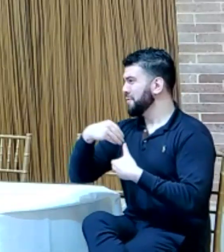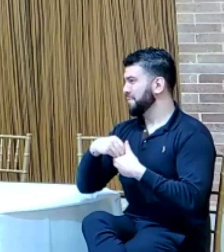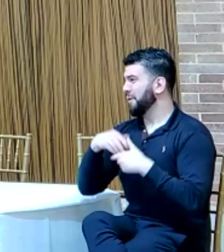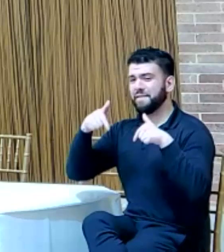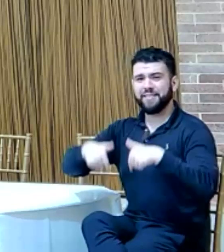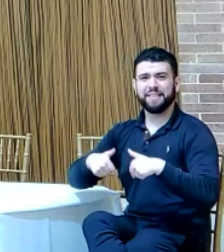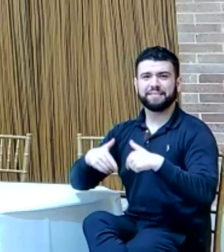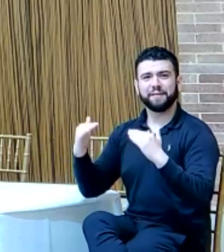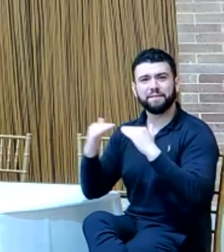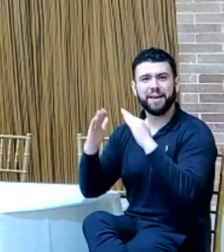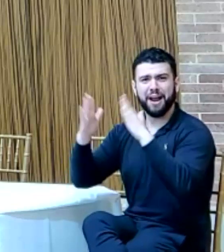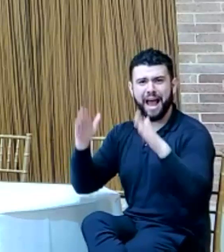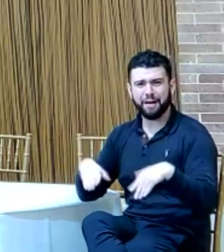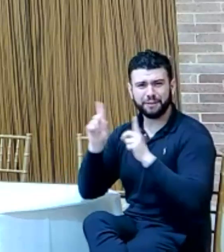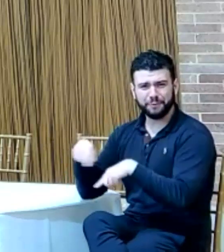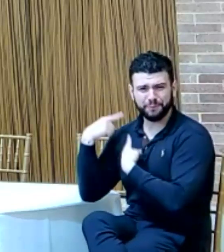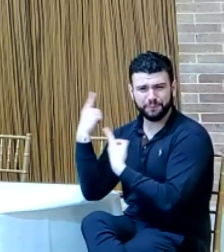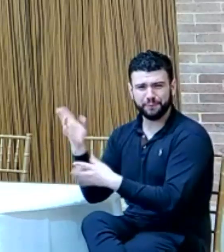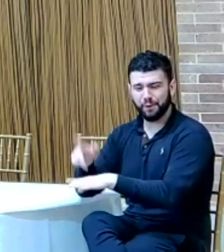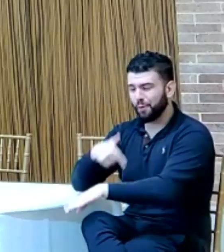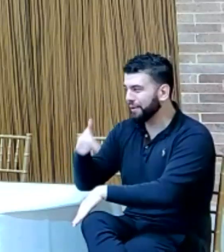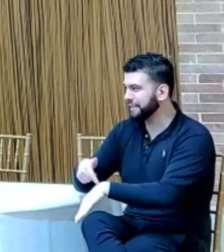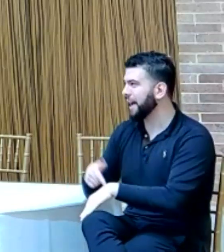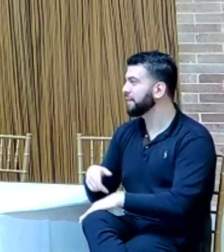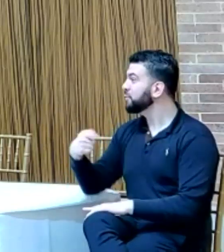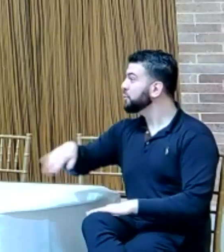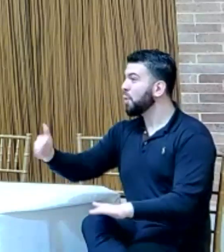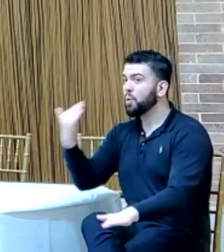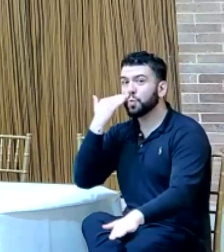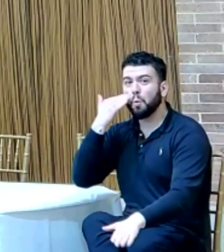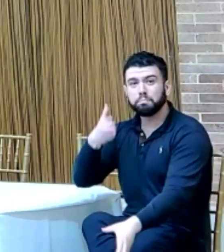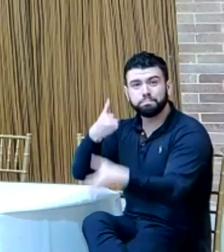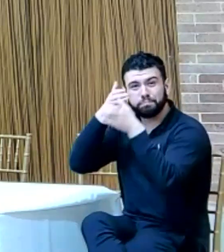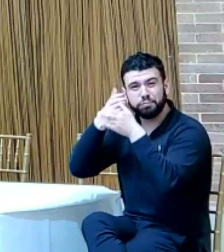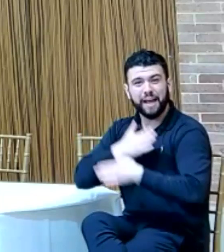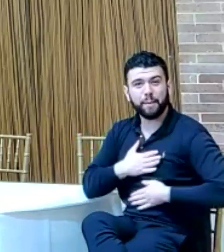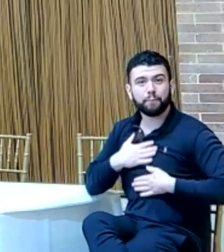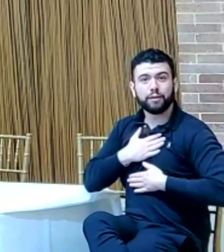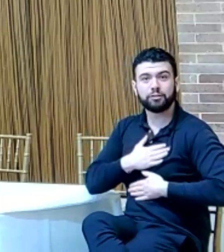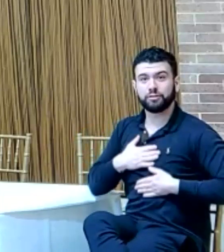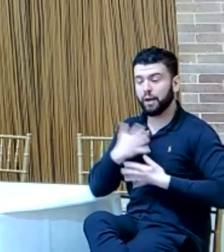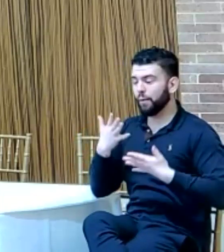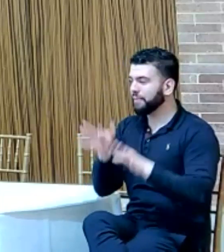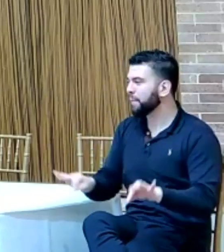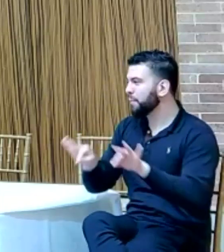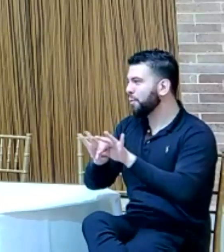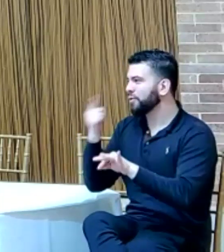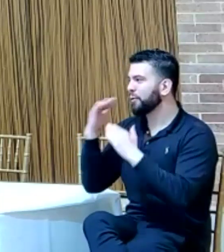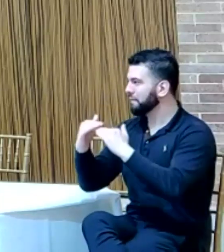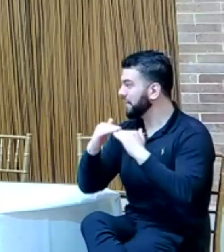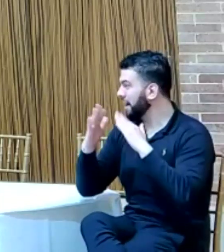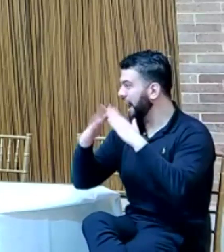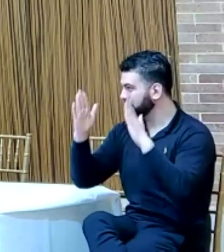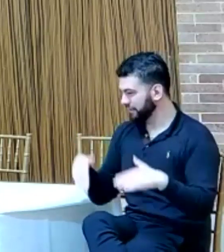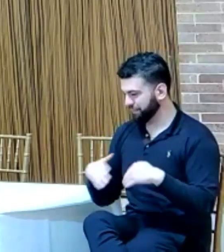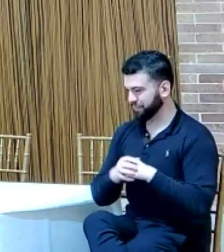I I appreciate being among friends here and people who know and appreciate the importance of fair housing because we know